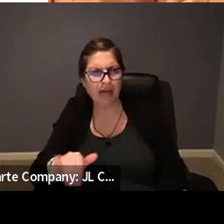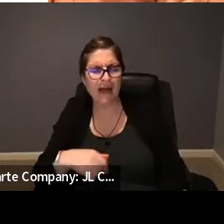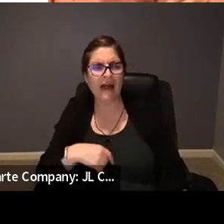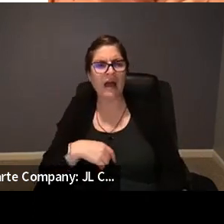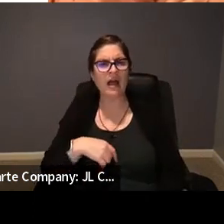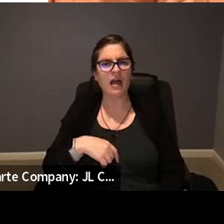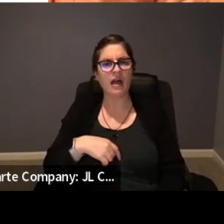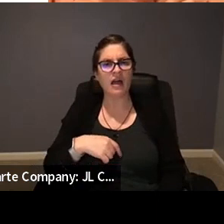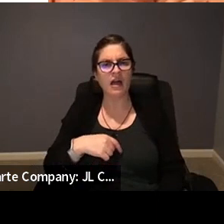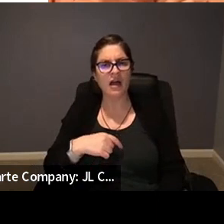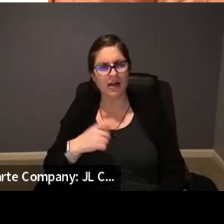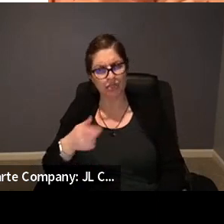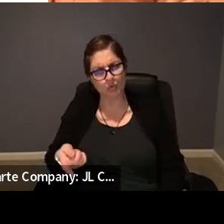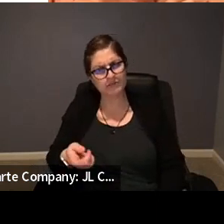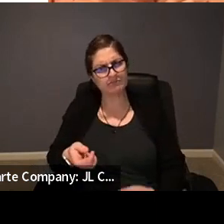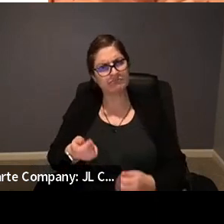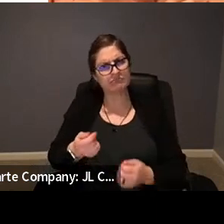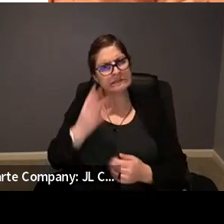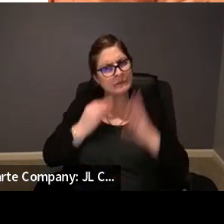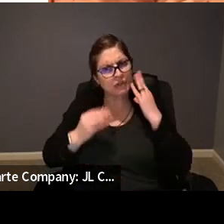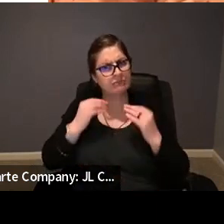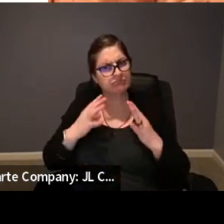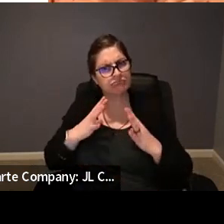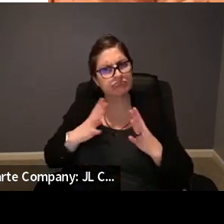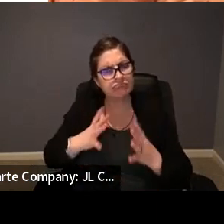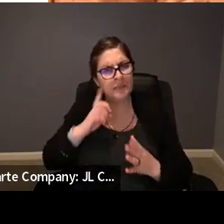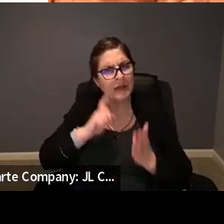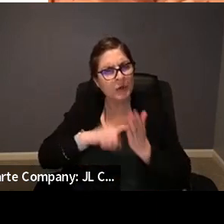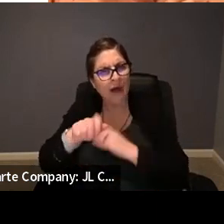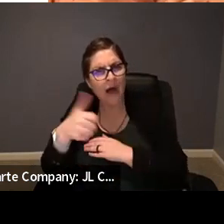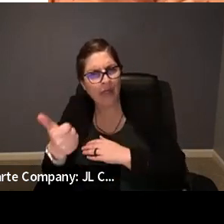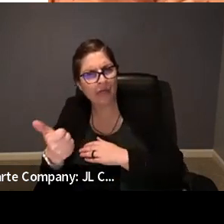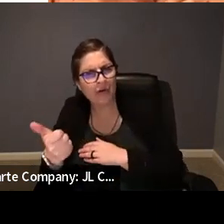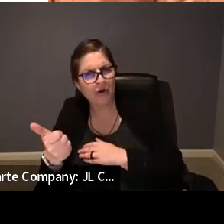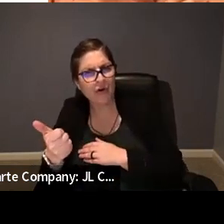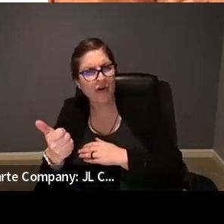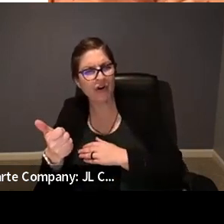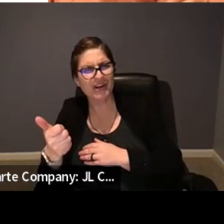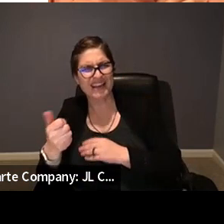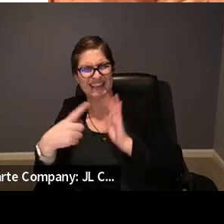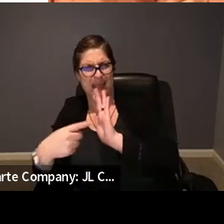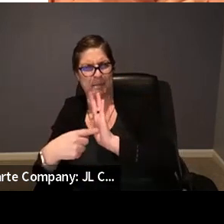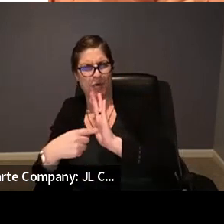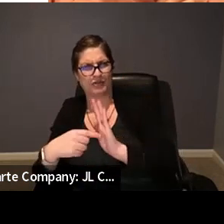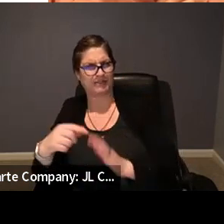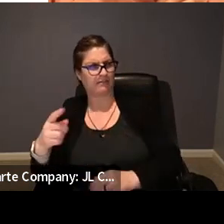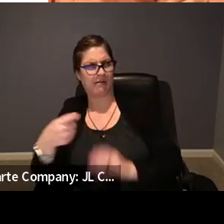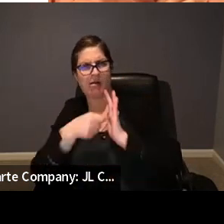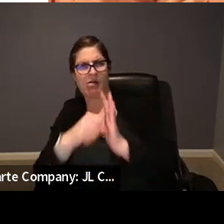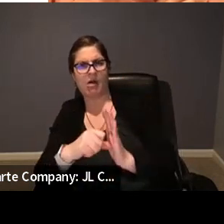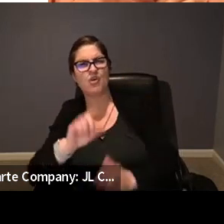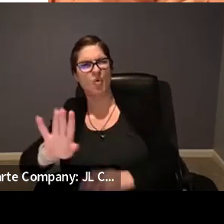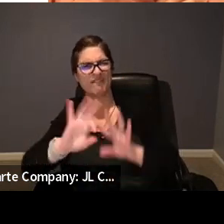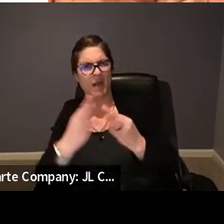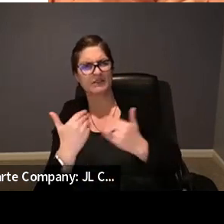are okay. When I see the other instances of your family's a burden on you. And so I think